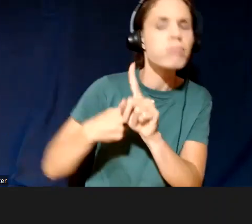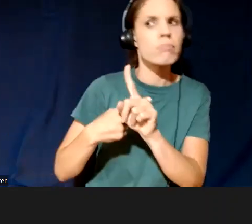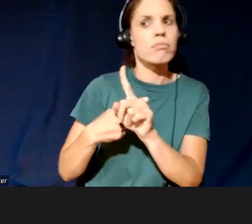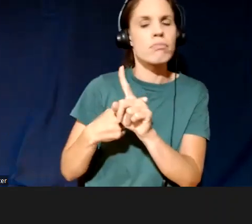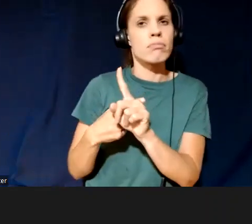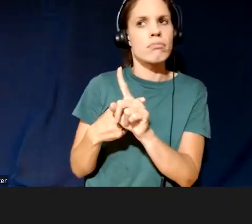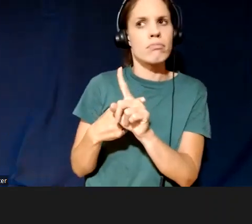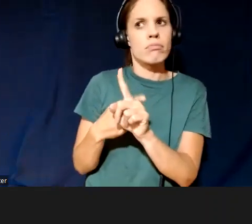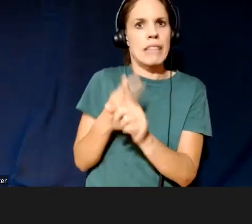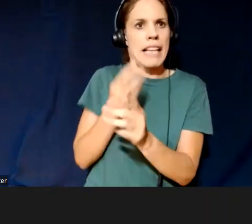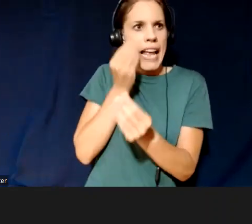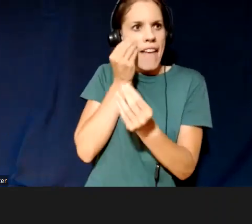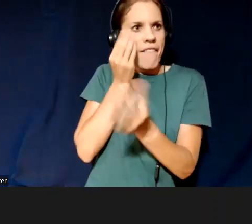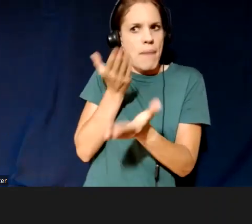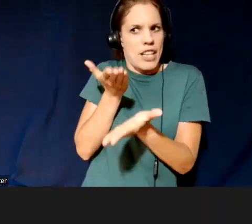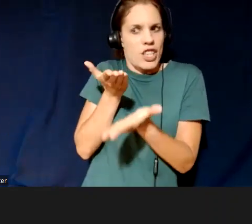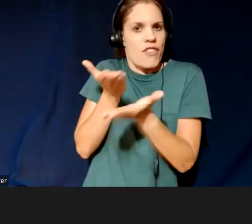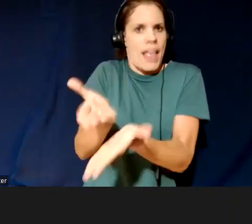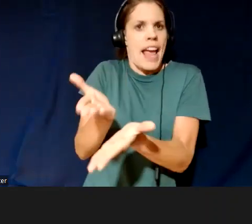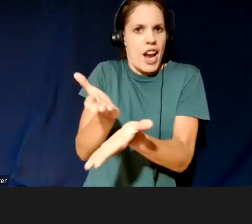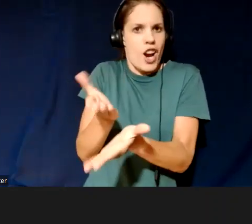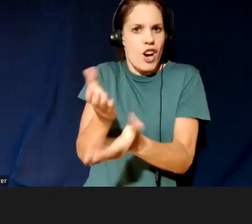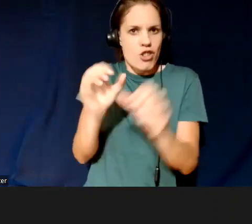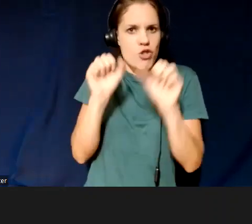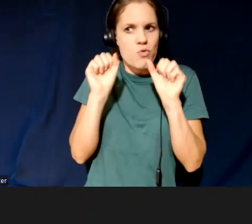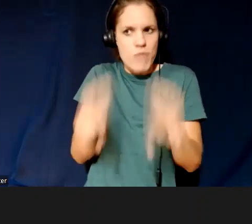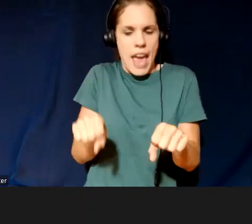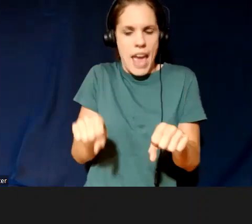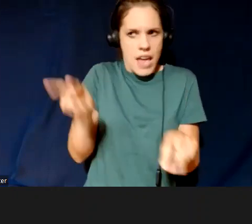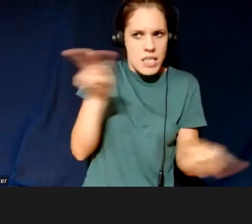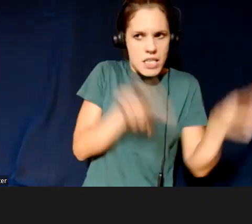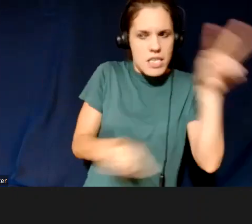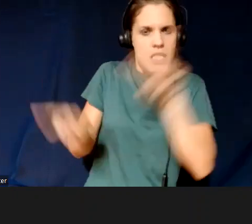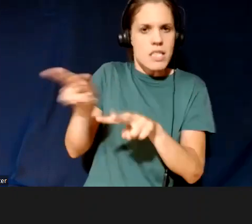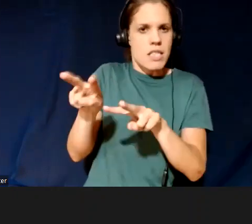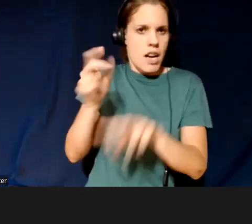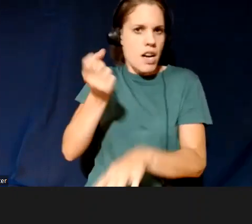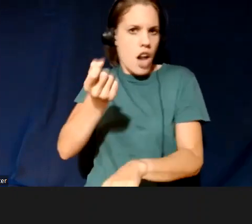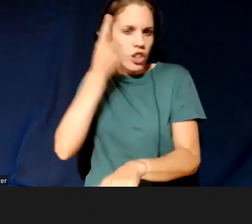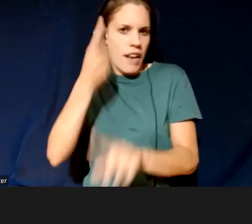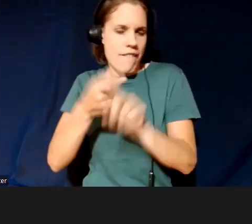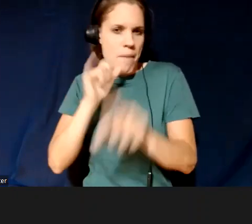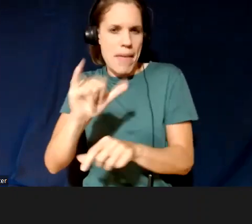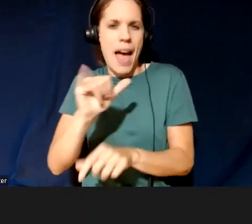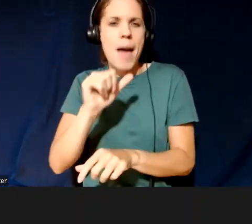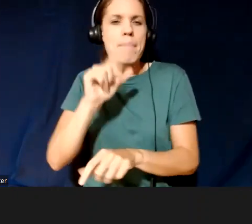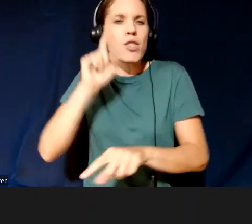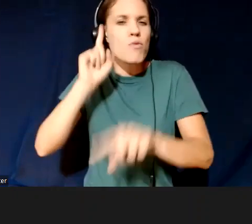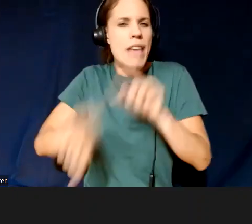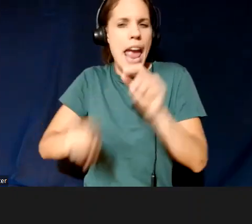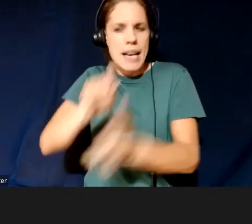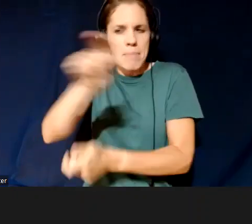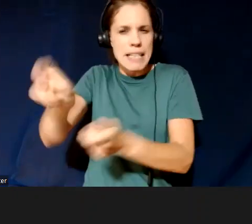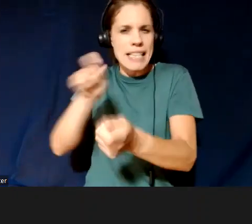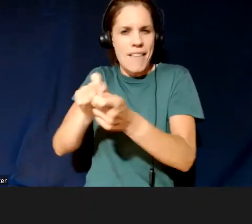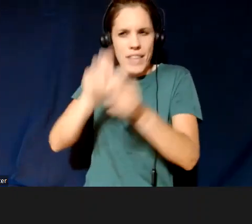isn't translational. Okay, I'm going to give you a couple questions at once because they're not all